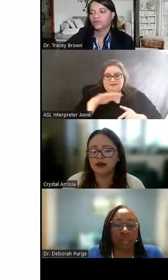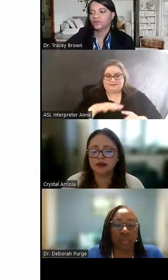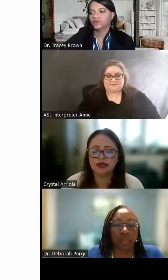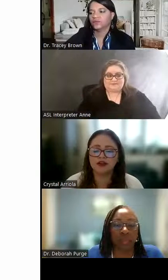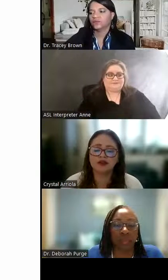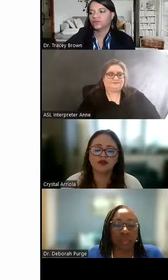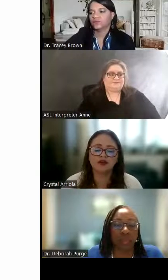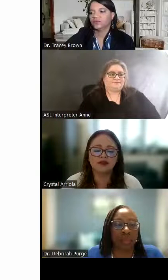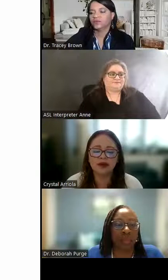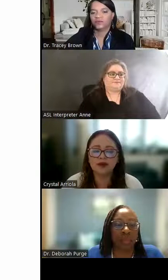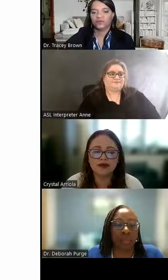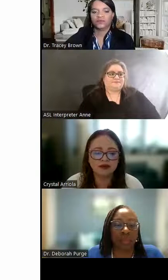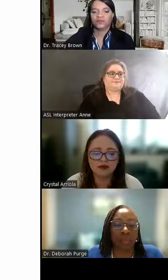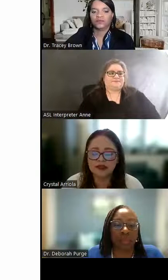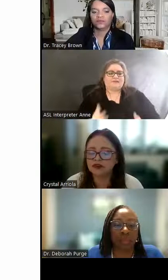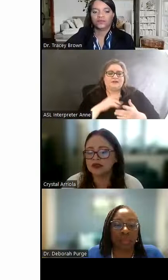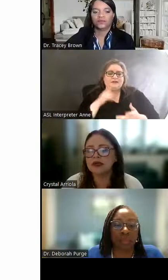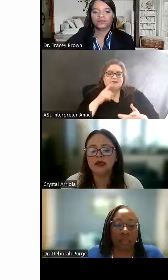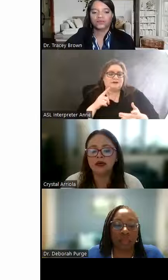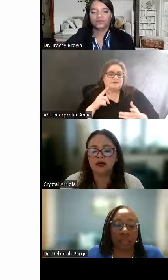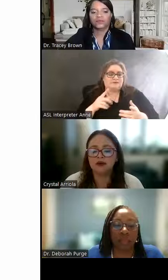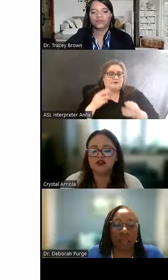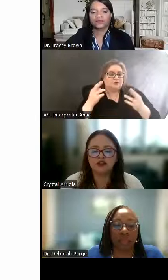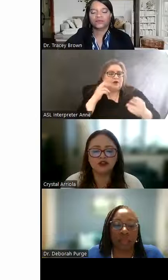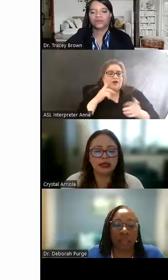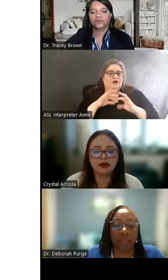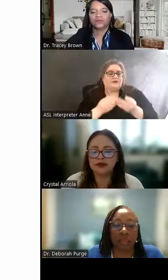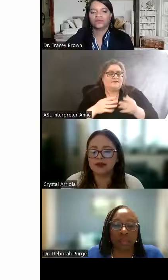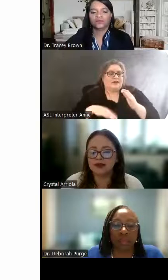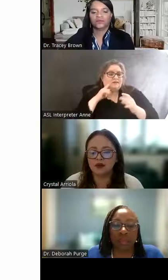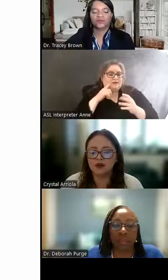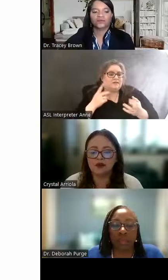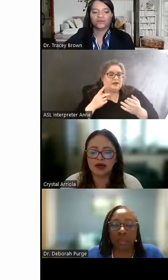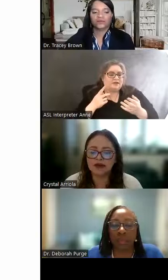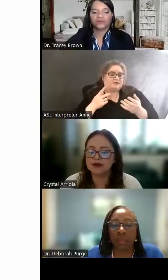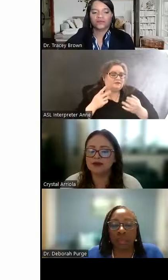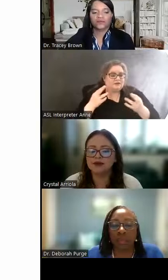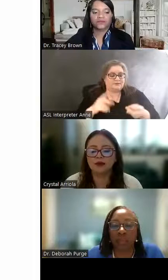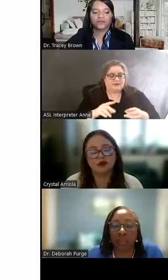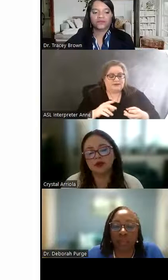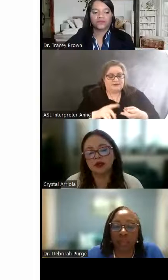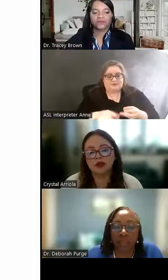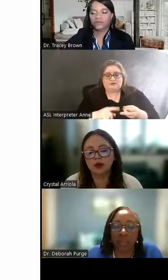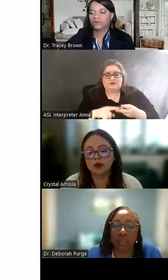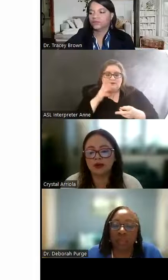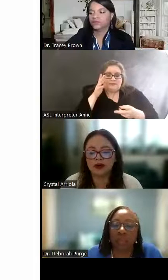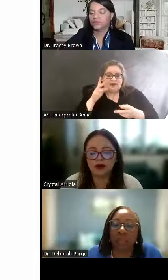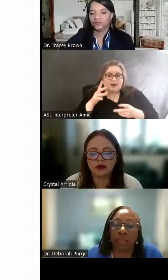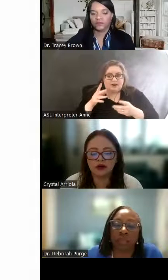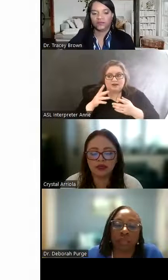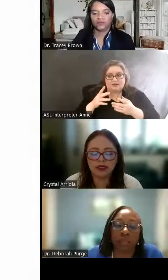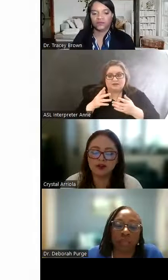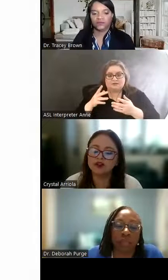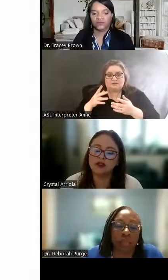those recommendations are those family-based intervention, structured parenting skill classes, establishing appropriate